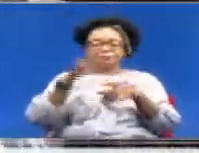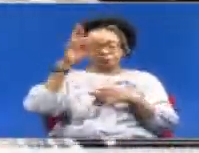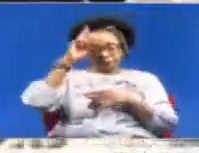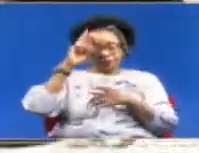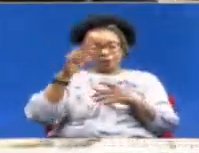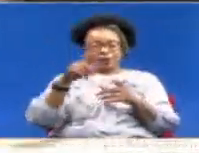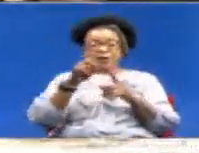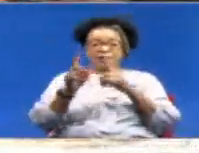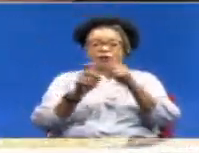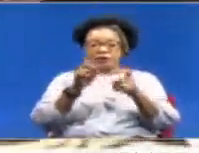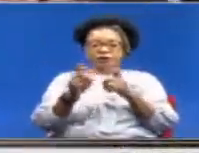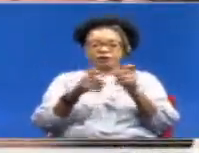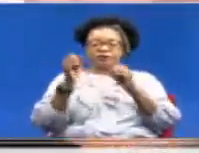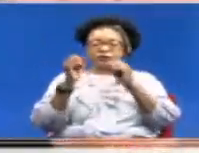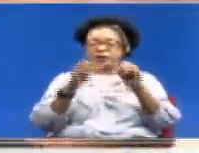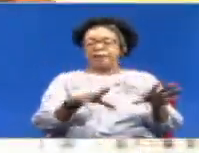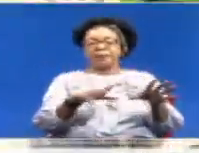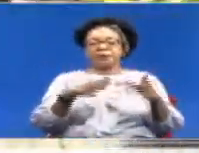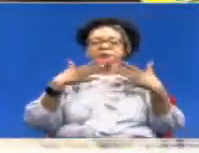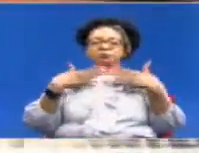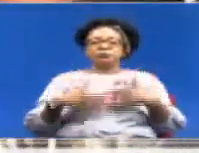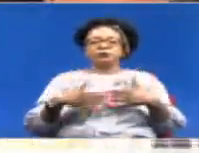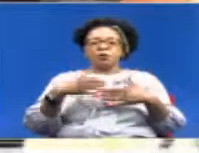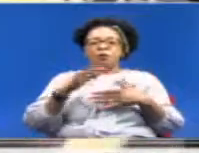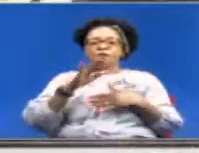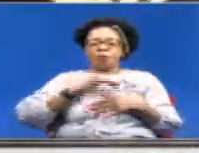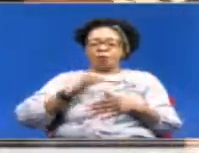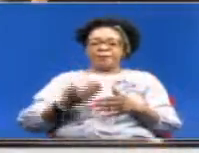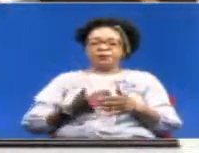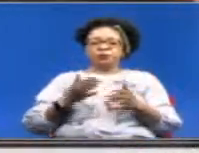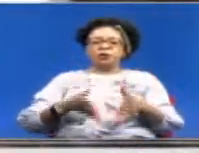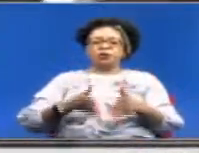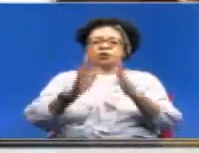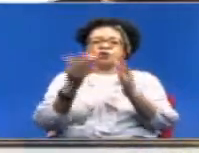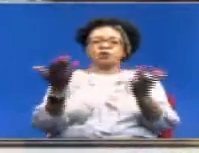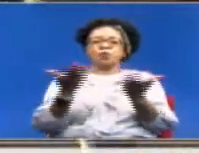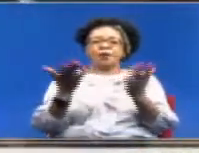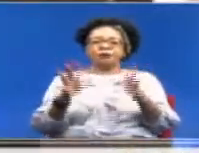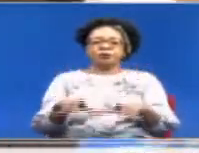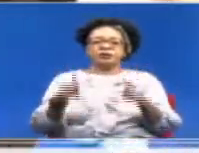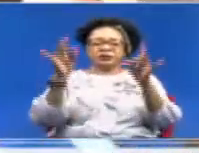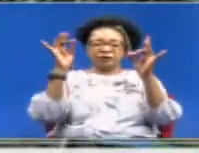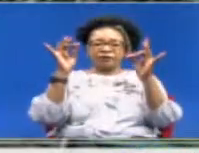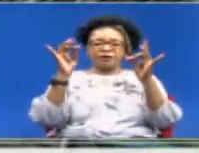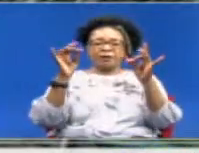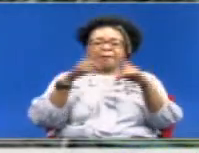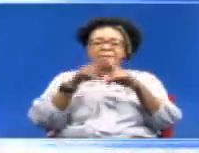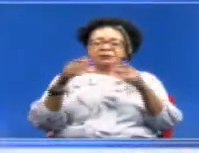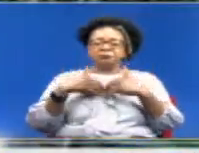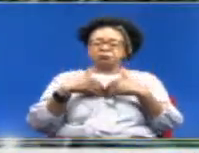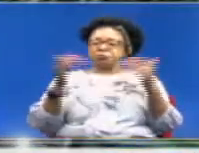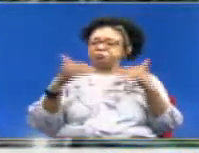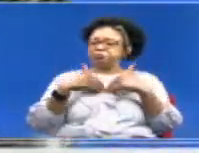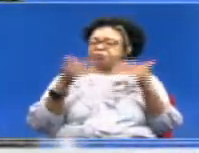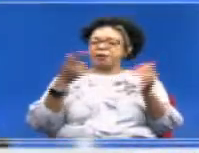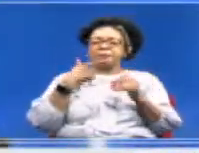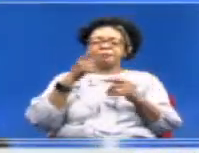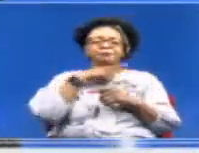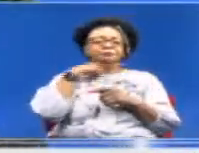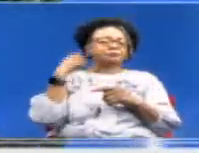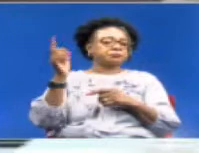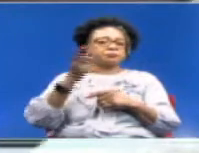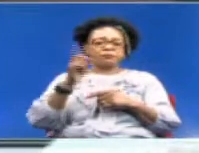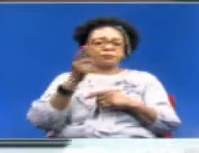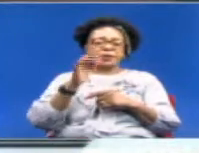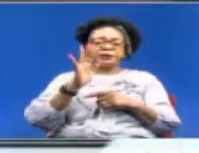of dumping the lifeless body of the deceased on a pathway where it was discovered, however denied killing her, saying Esther passed